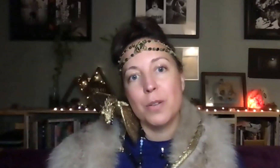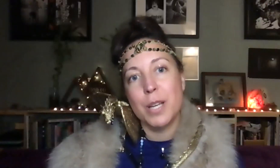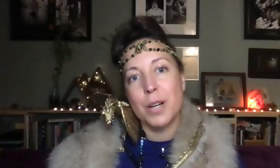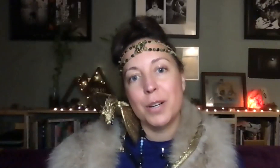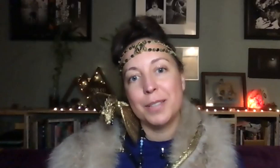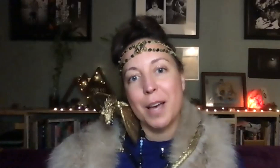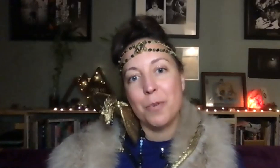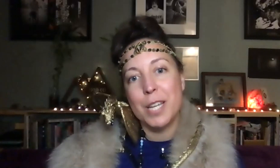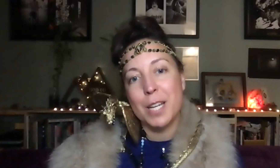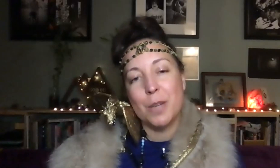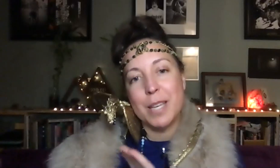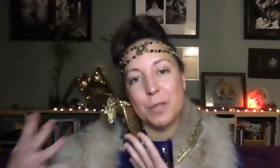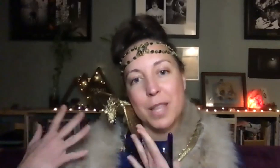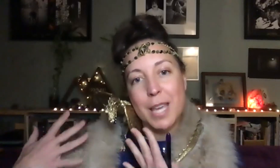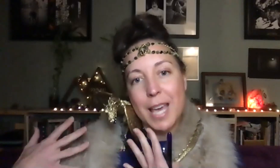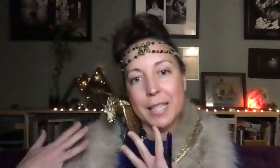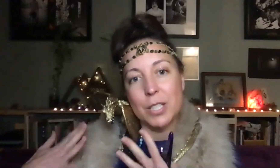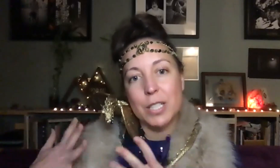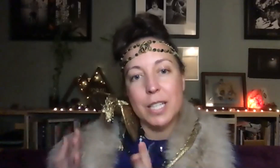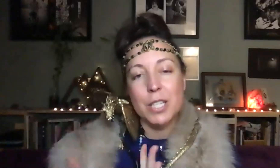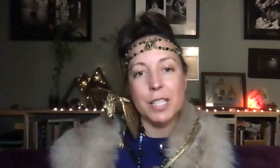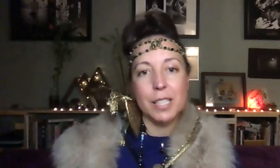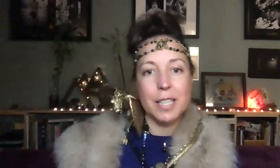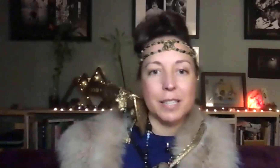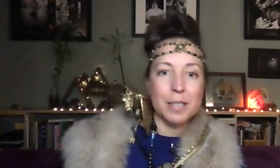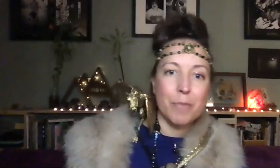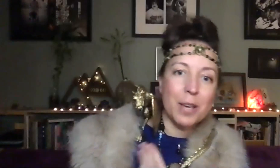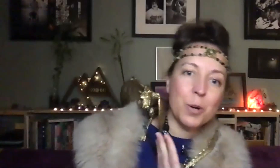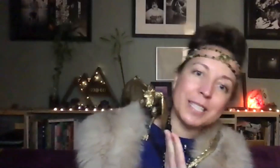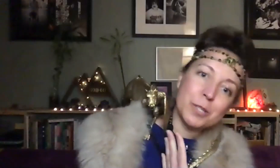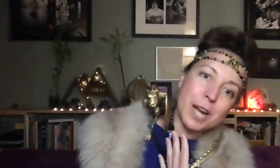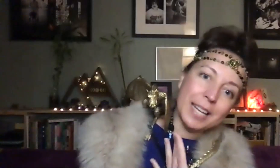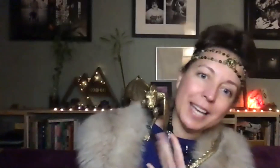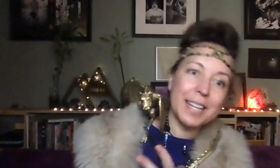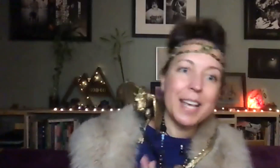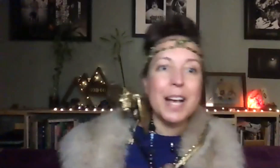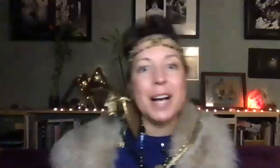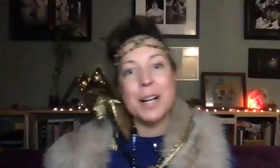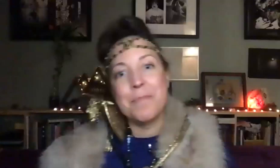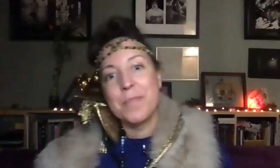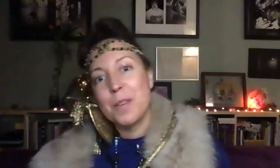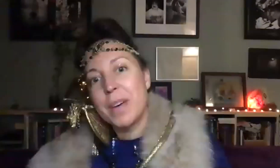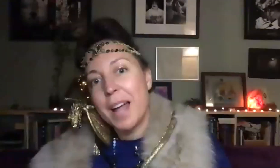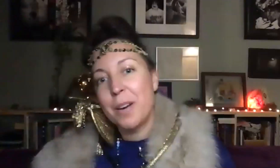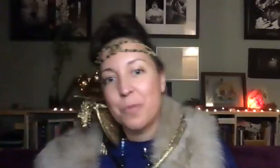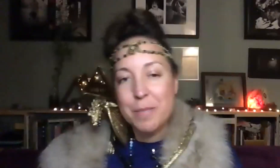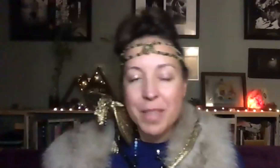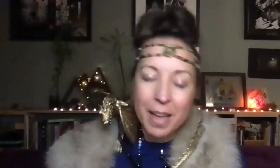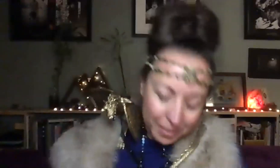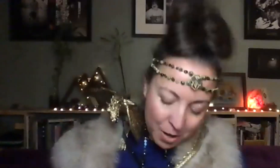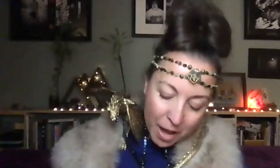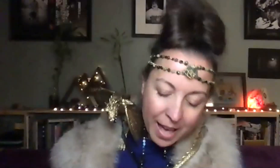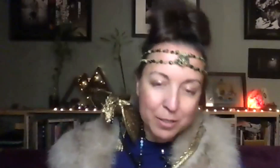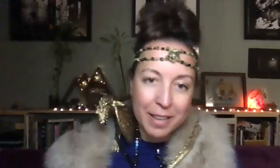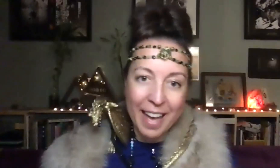made earlier is that we're here because we think cats are delicious, and this is my golden dragon. But I don't really mean